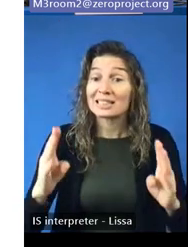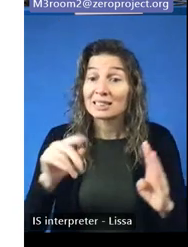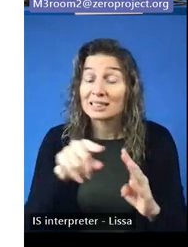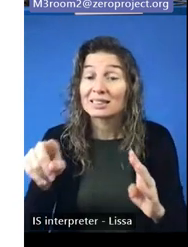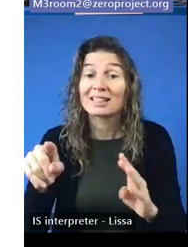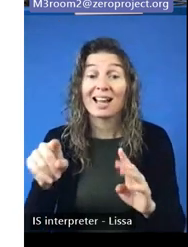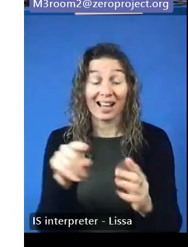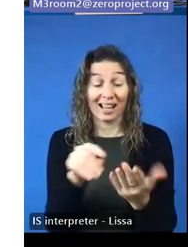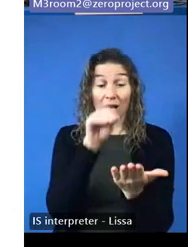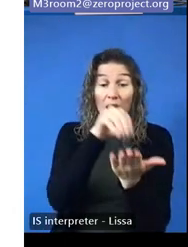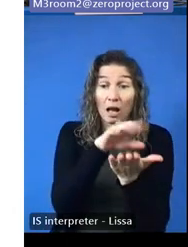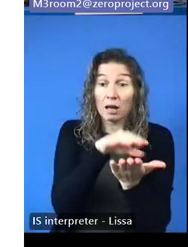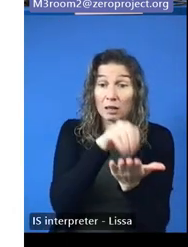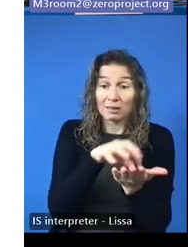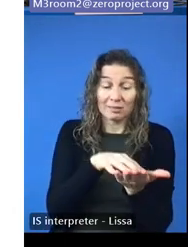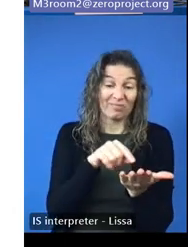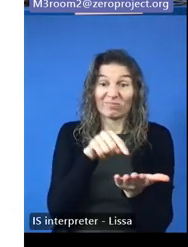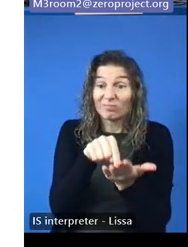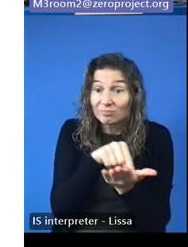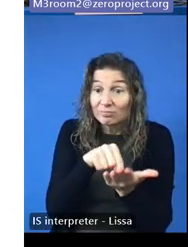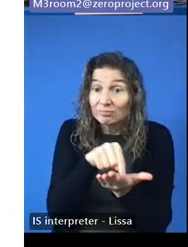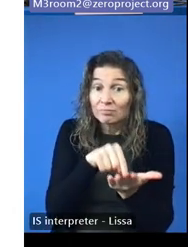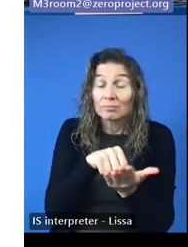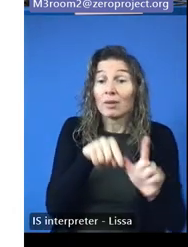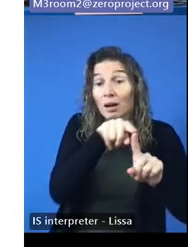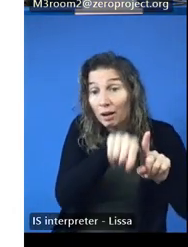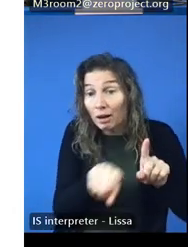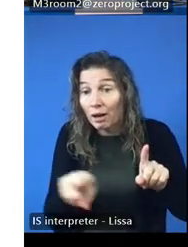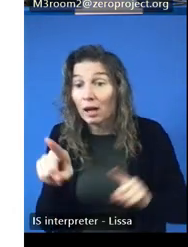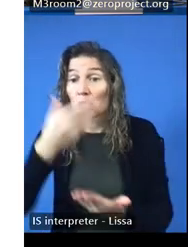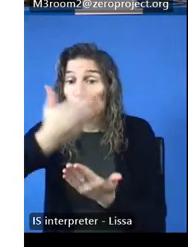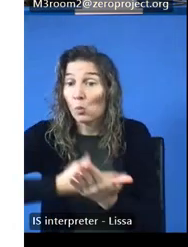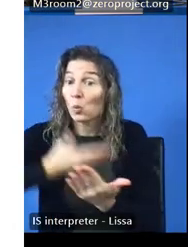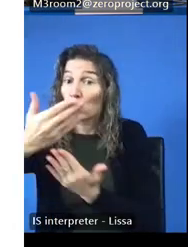of easy-to-read reports to assist with their decision-making as well.